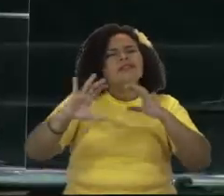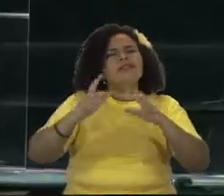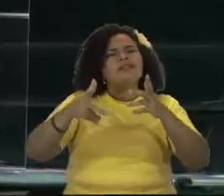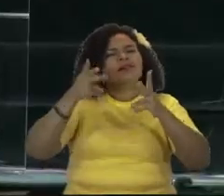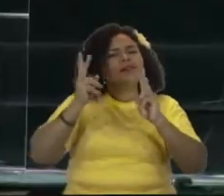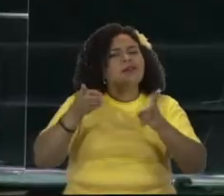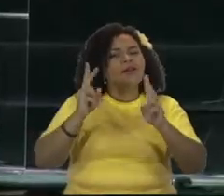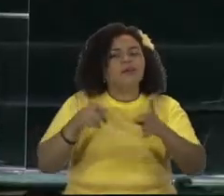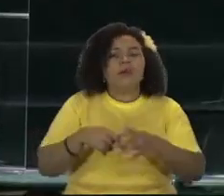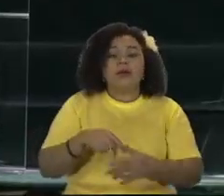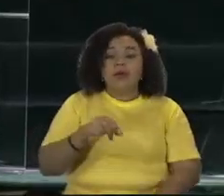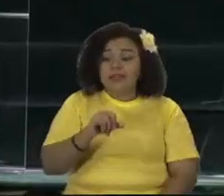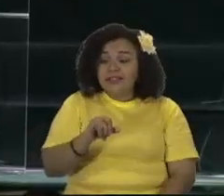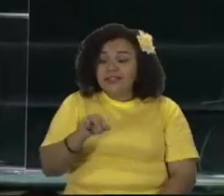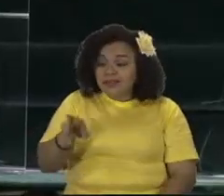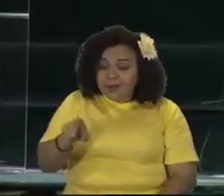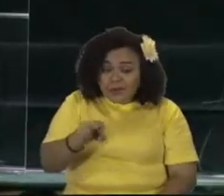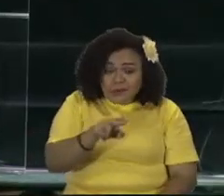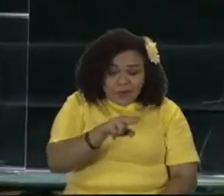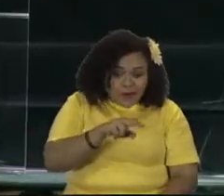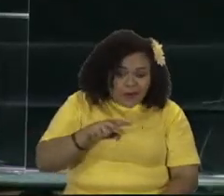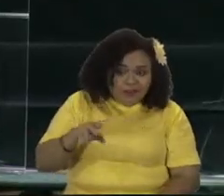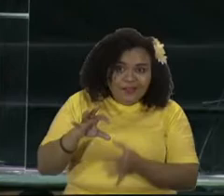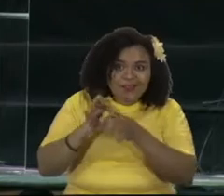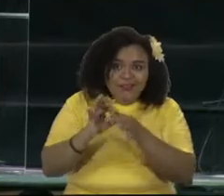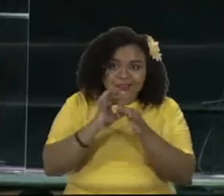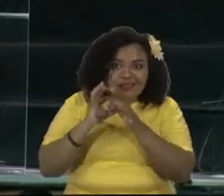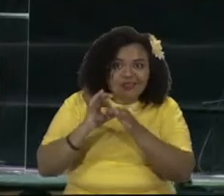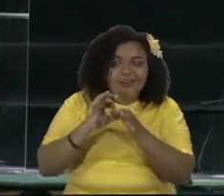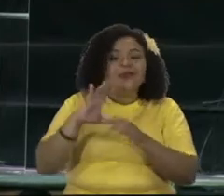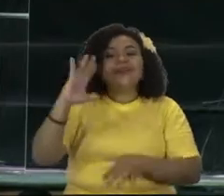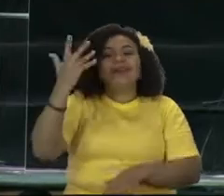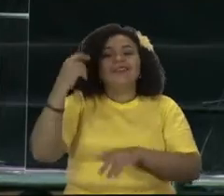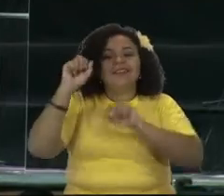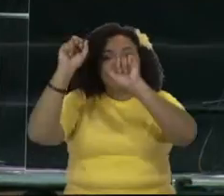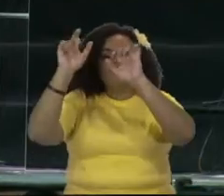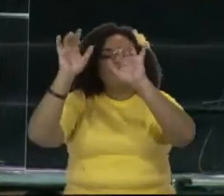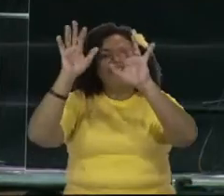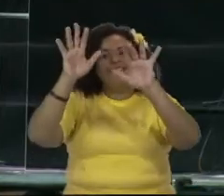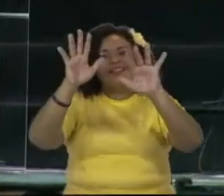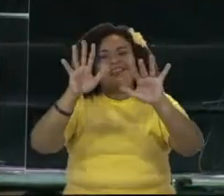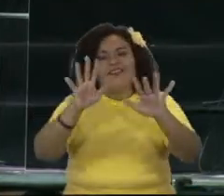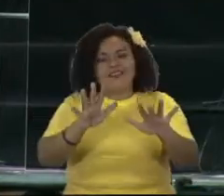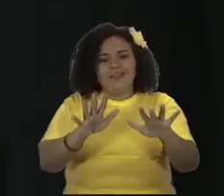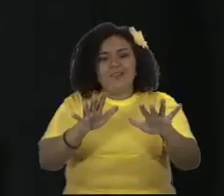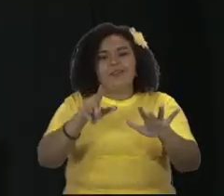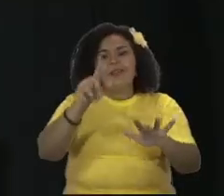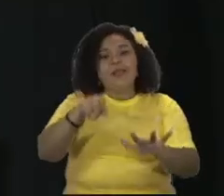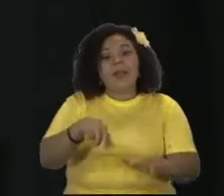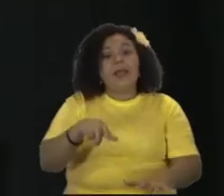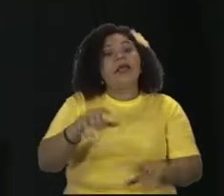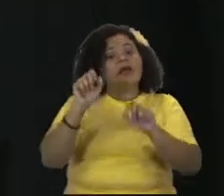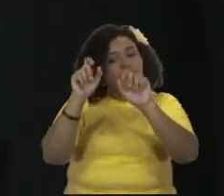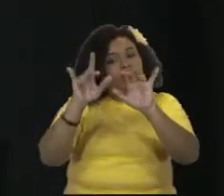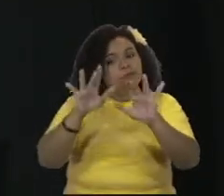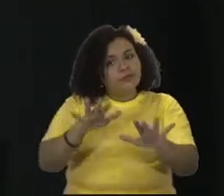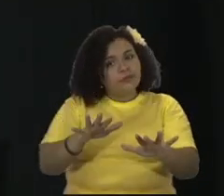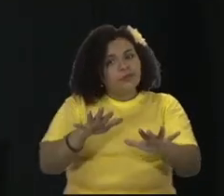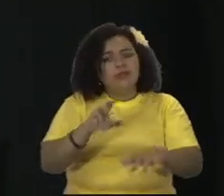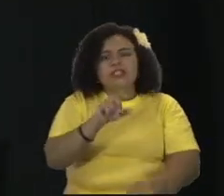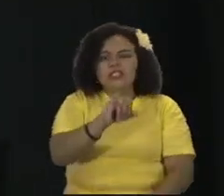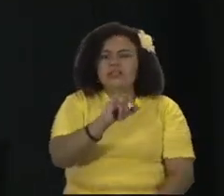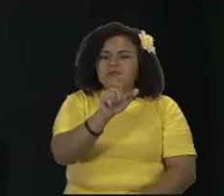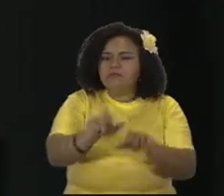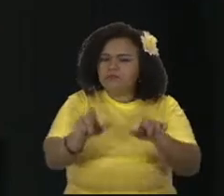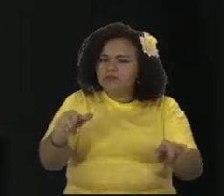wherever they are united, there will be my blessing. You know why you're a blessing? Because